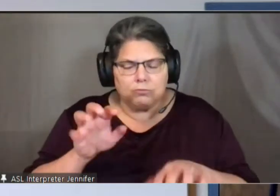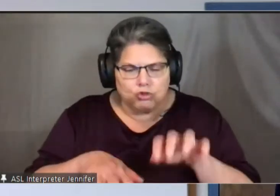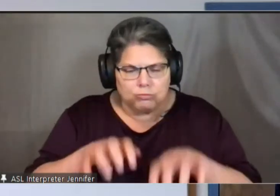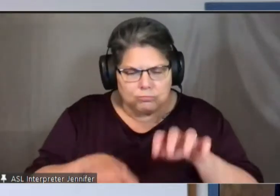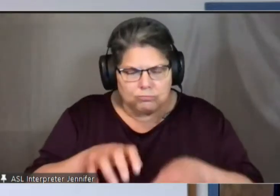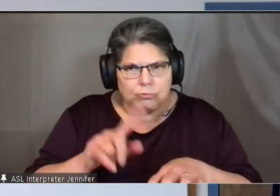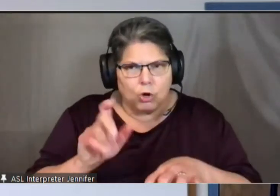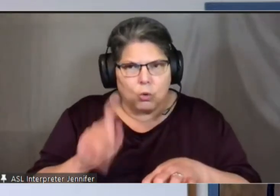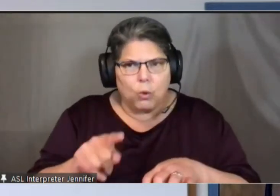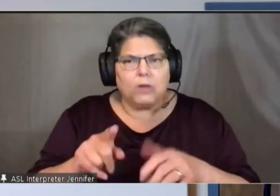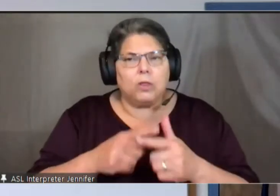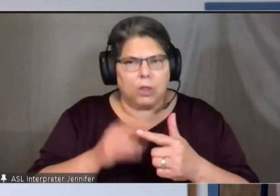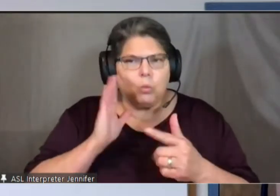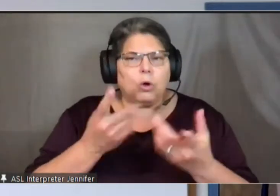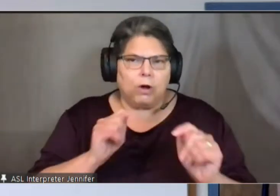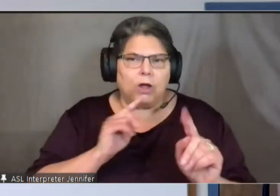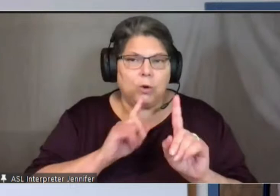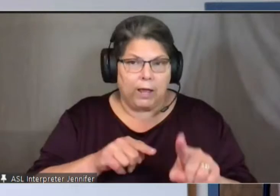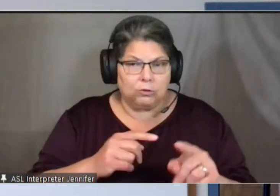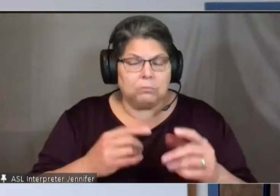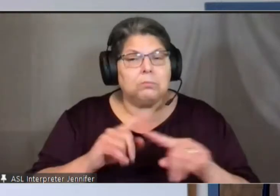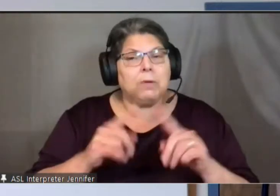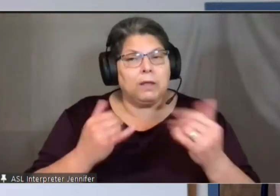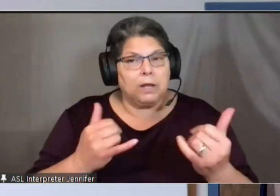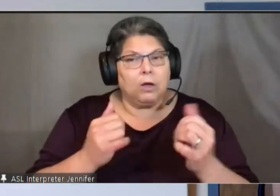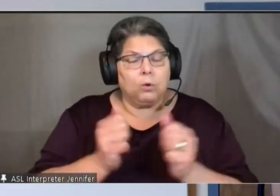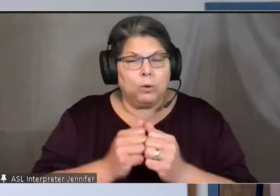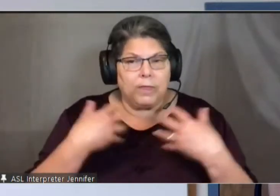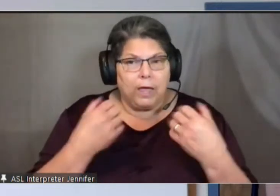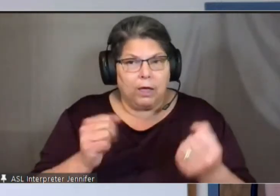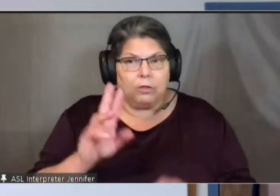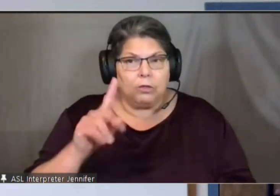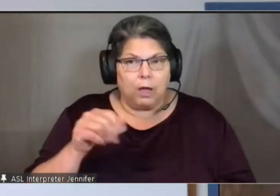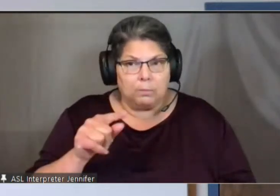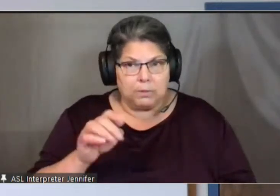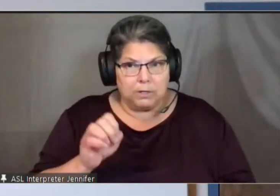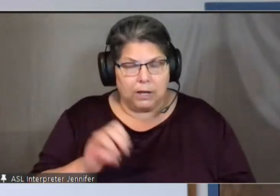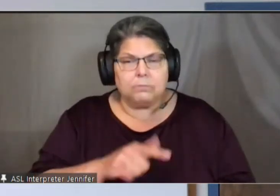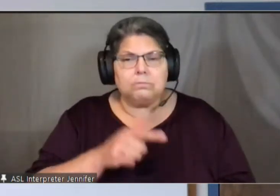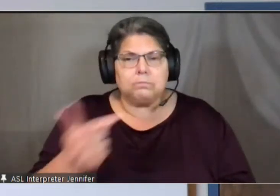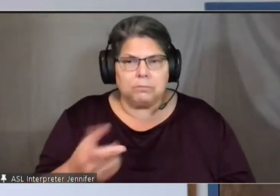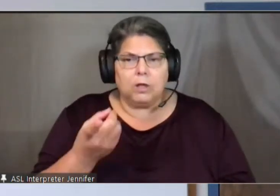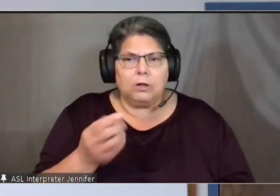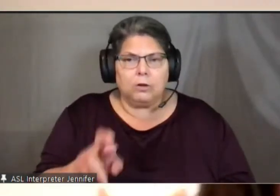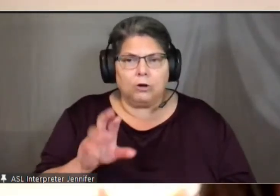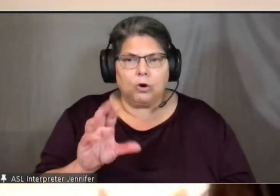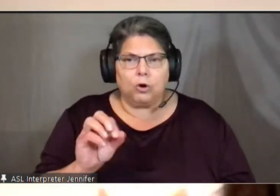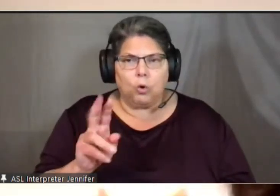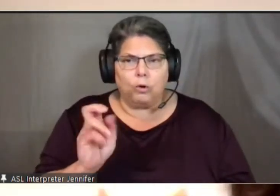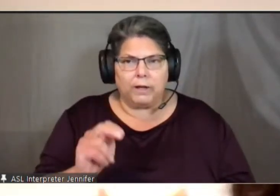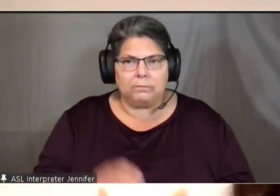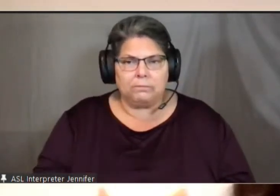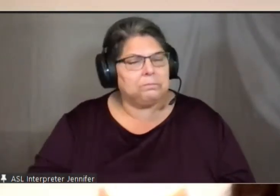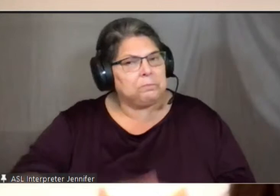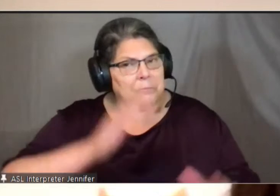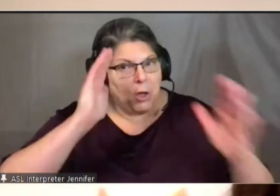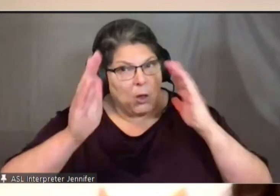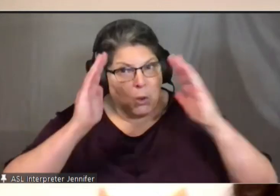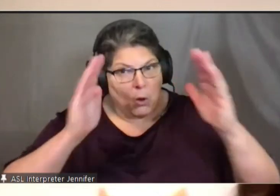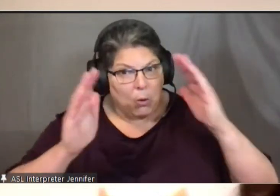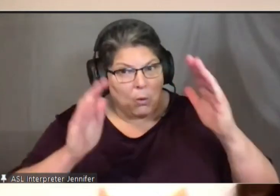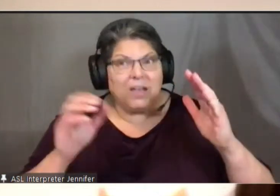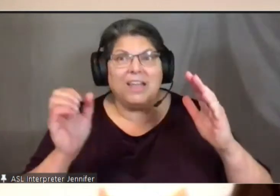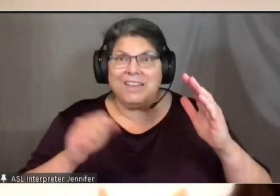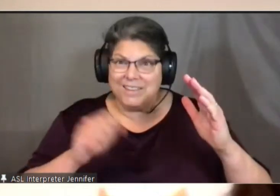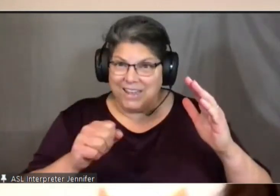it. Now, beginning with the health update, Dr. Coren, you have our attention. Hello, everybody. Yes, we have changed